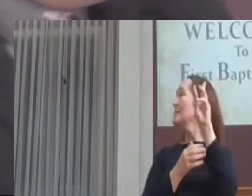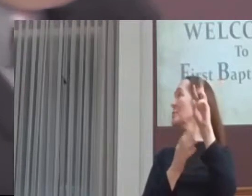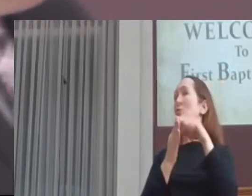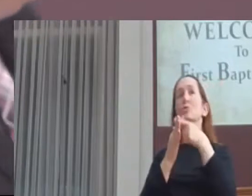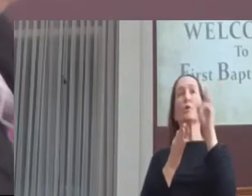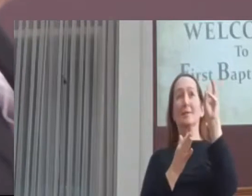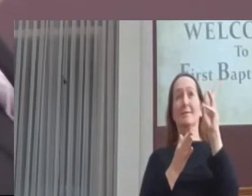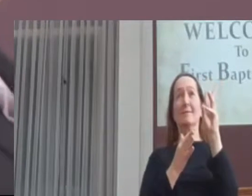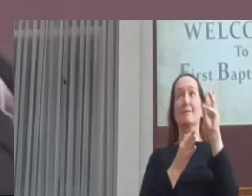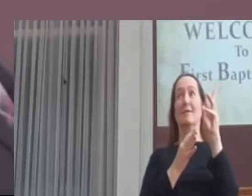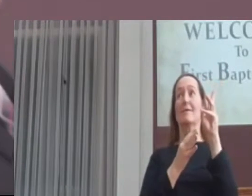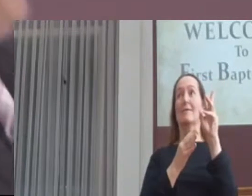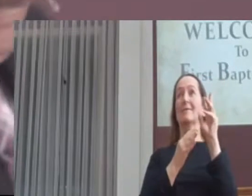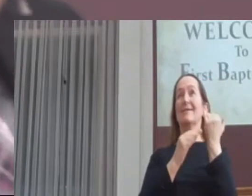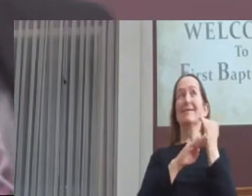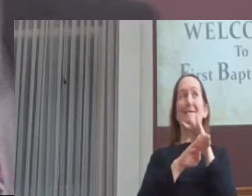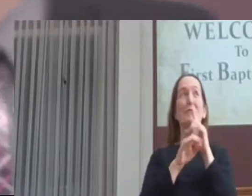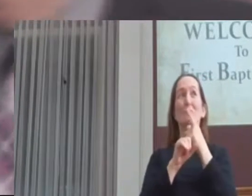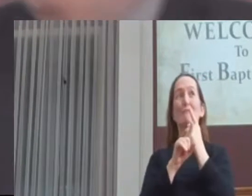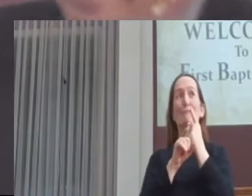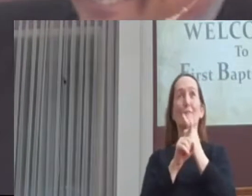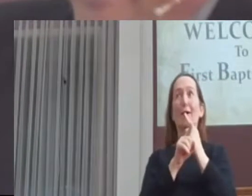we start at 6 o'clock.